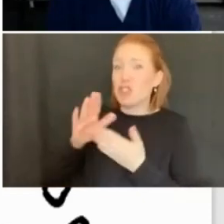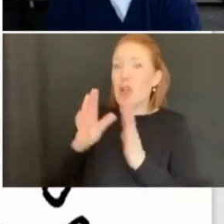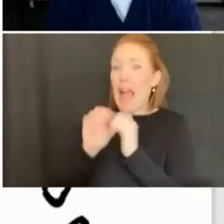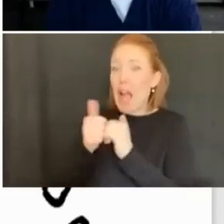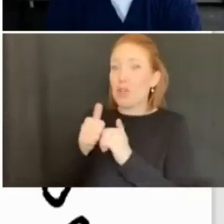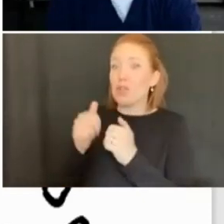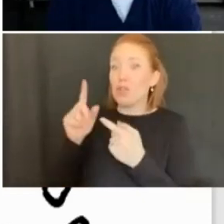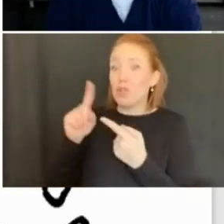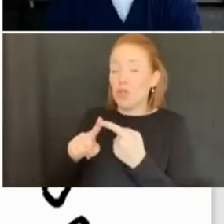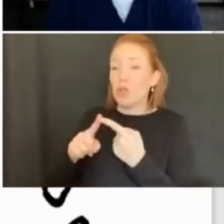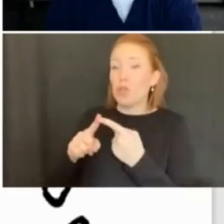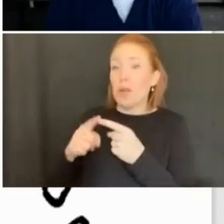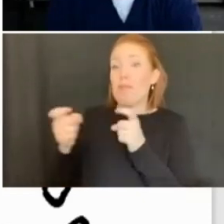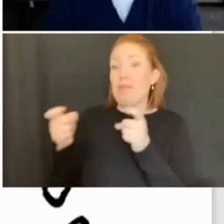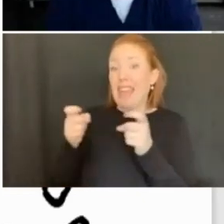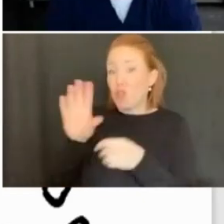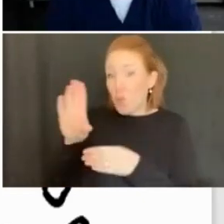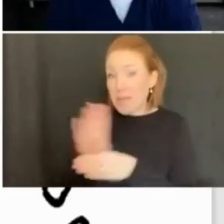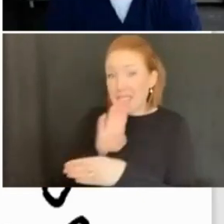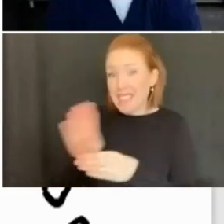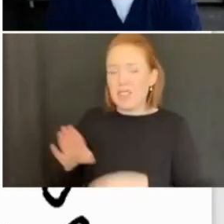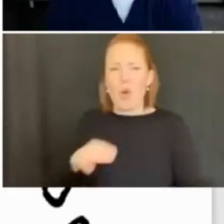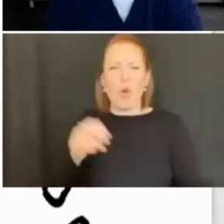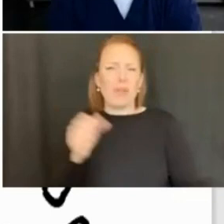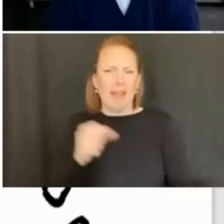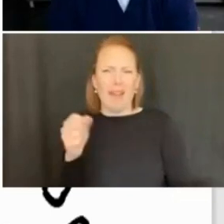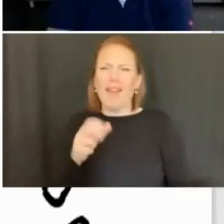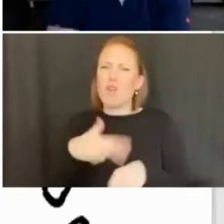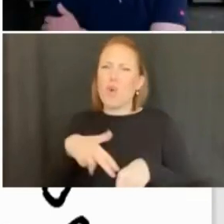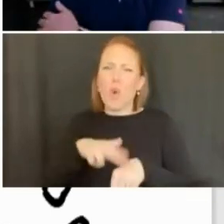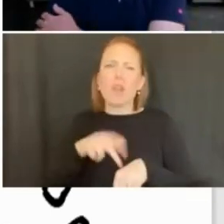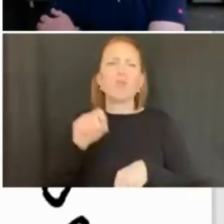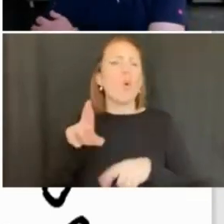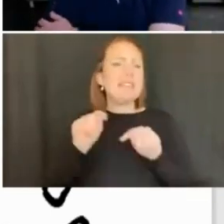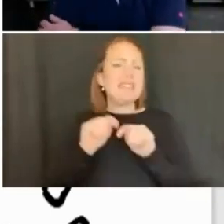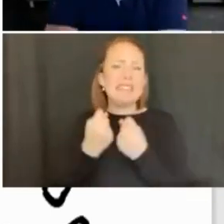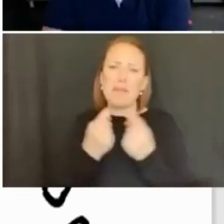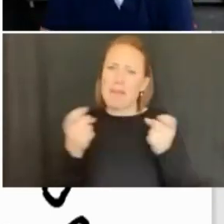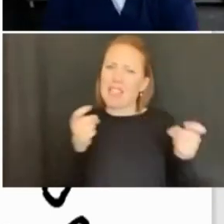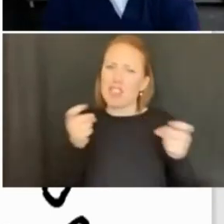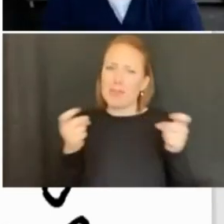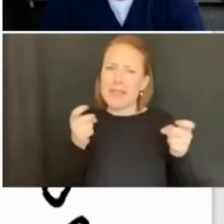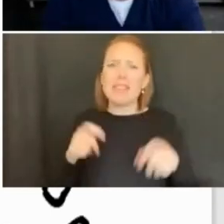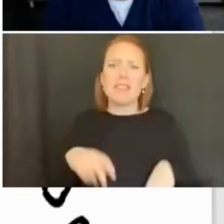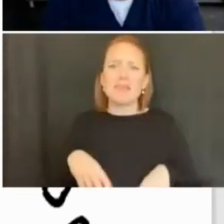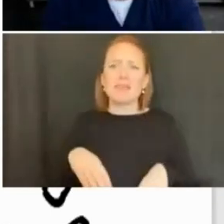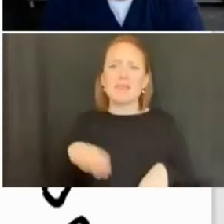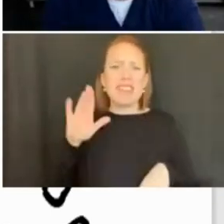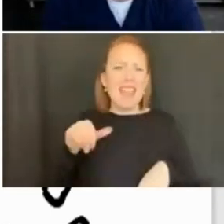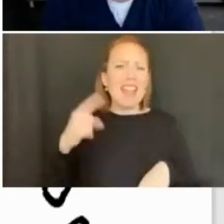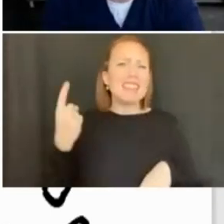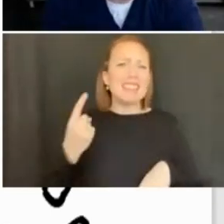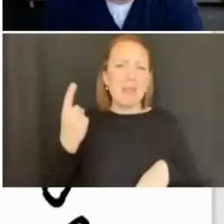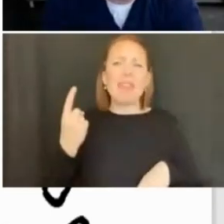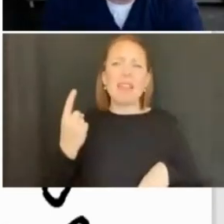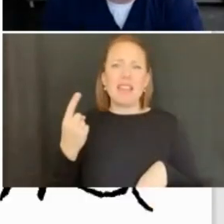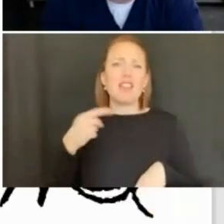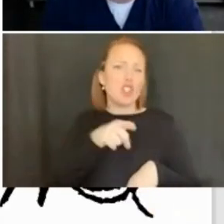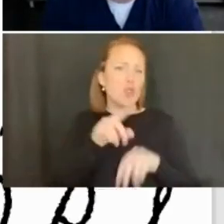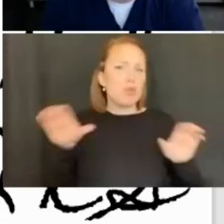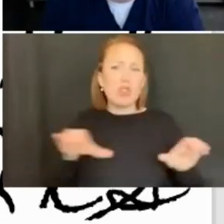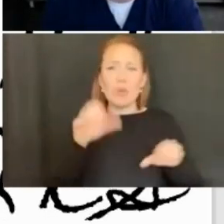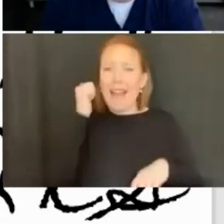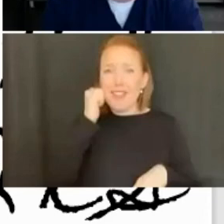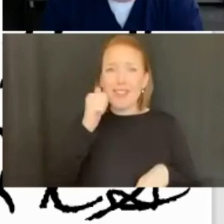management? Definitely. Or specifically team management. I mean, that's something that is that you do every day, all day long.